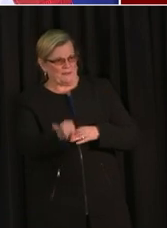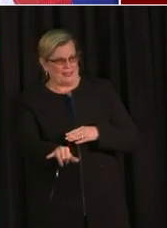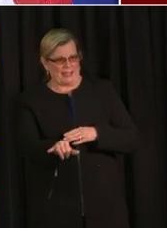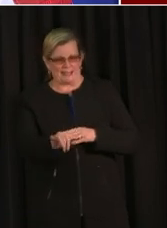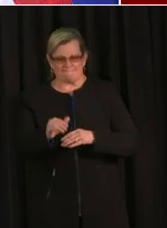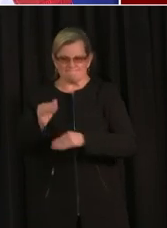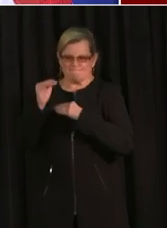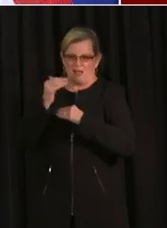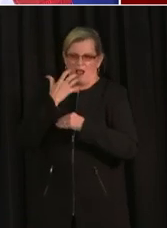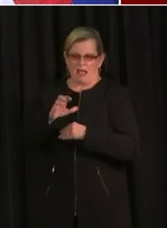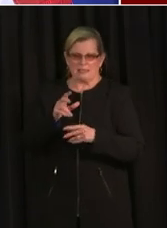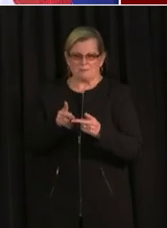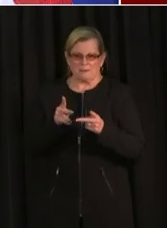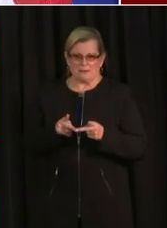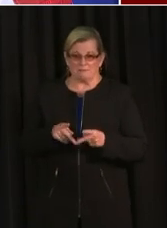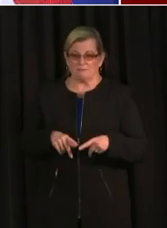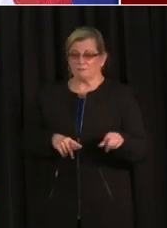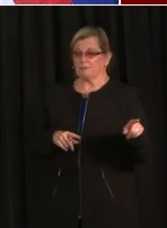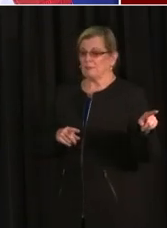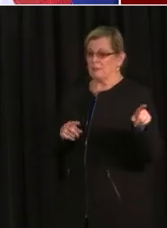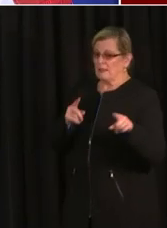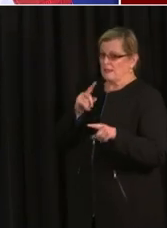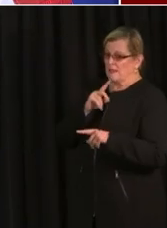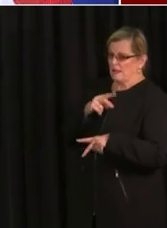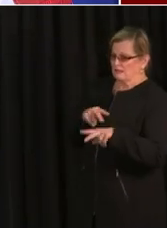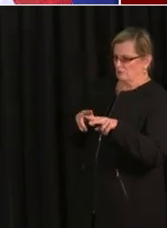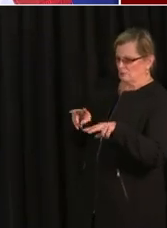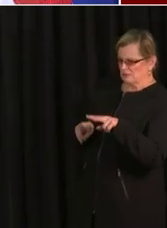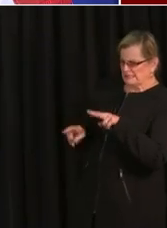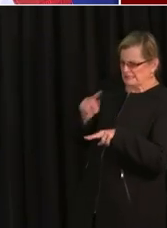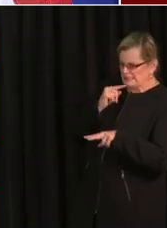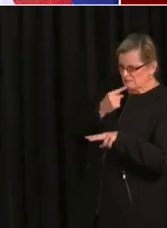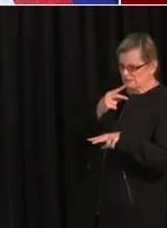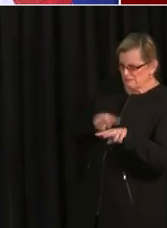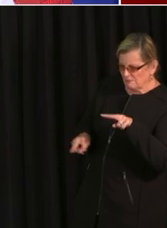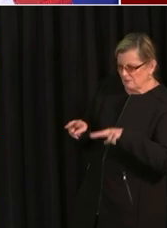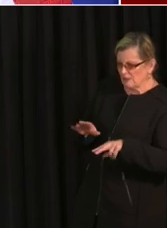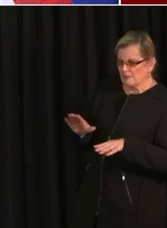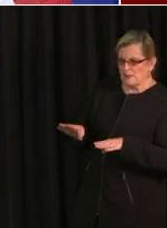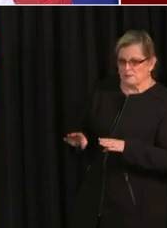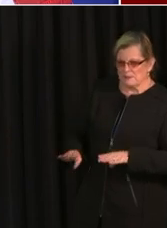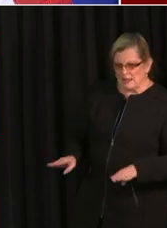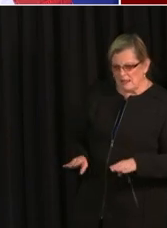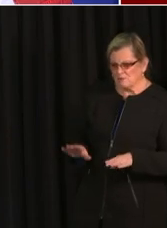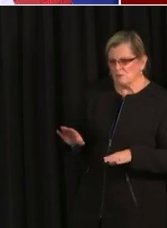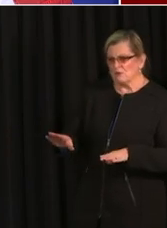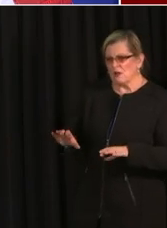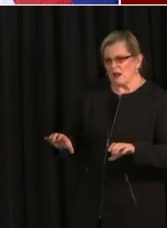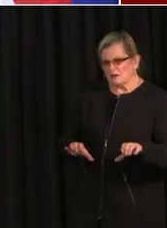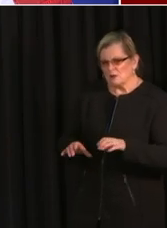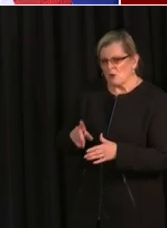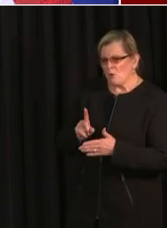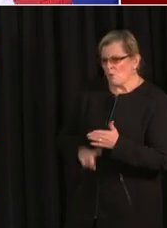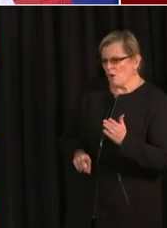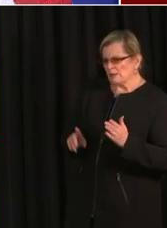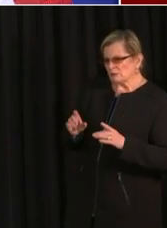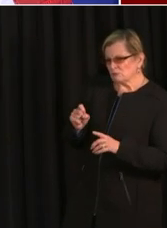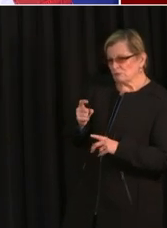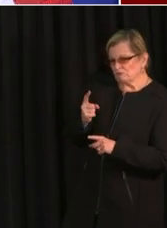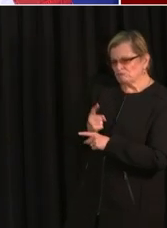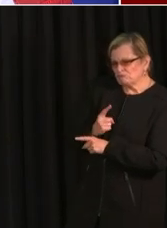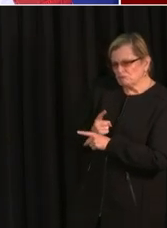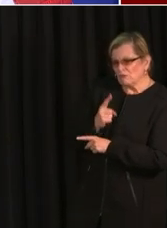should expect seriously to monitor their activities and do what is right for their